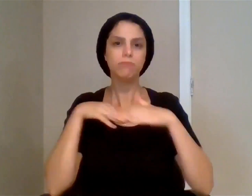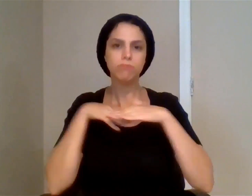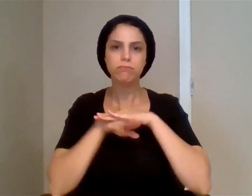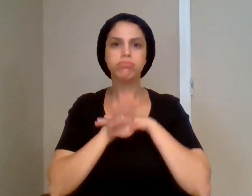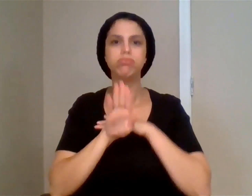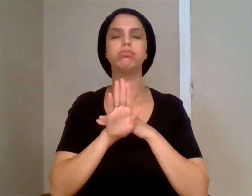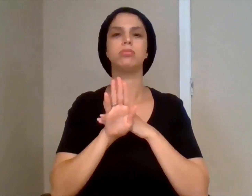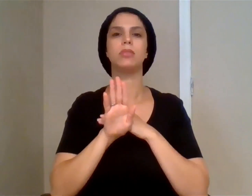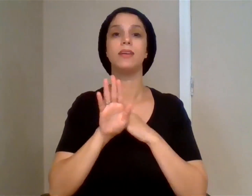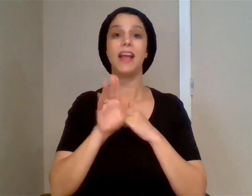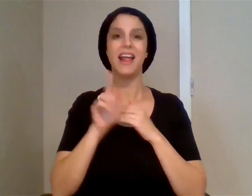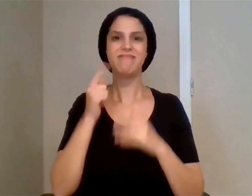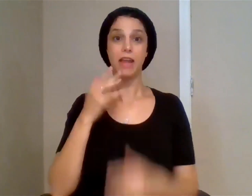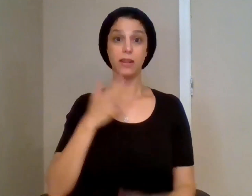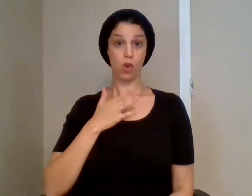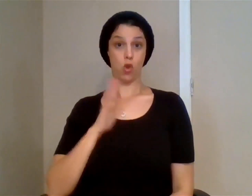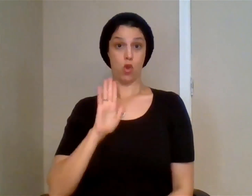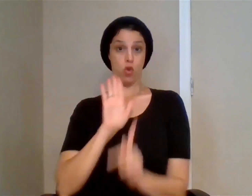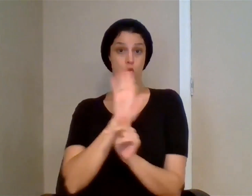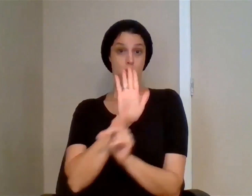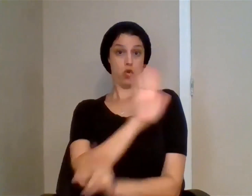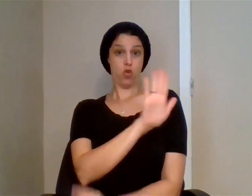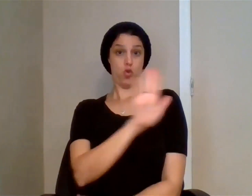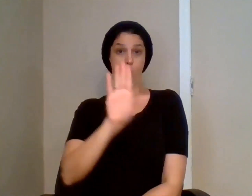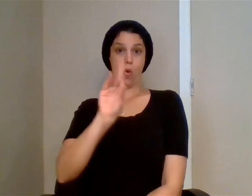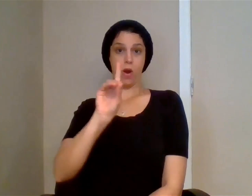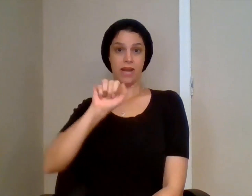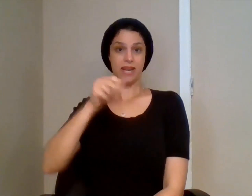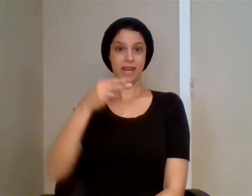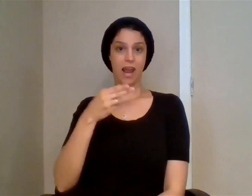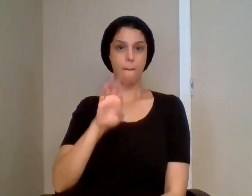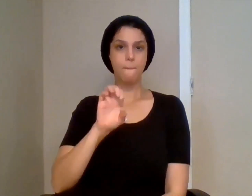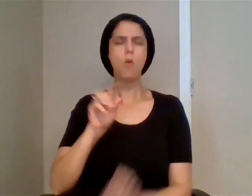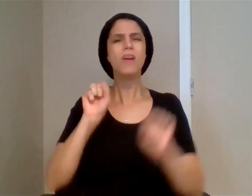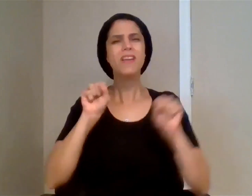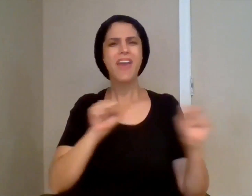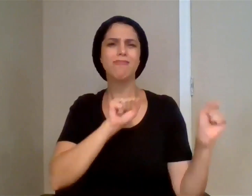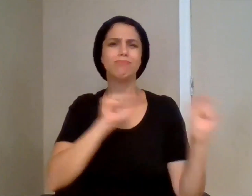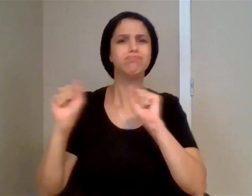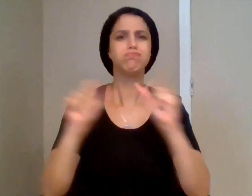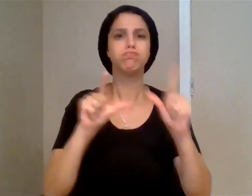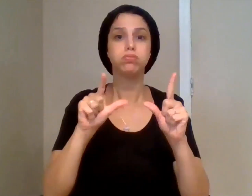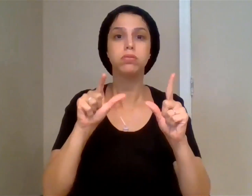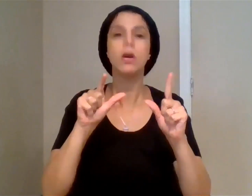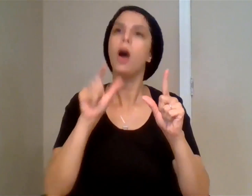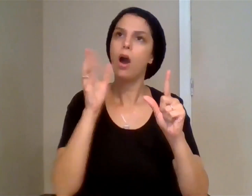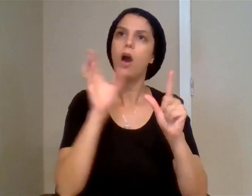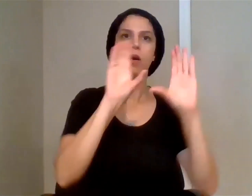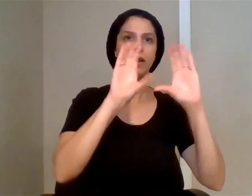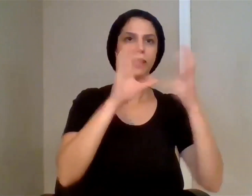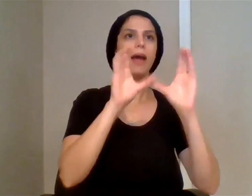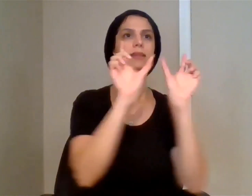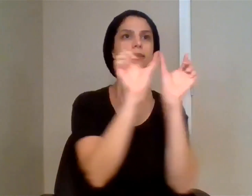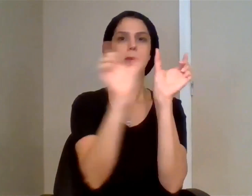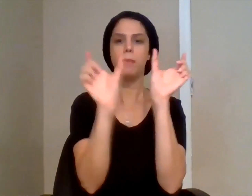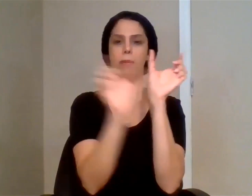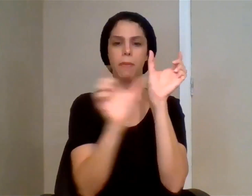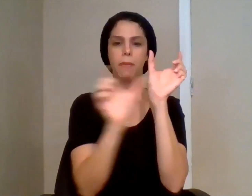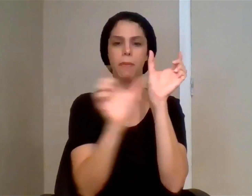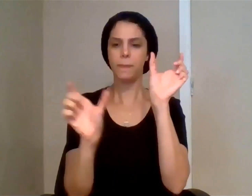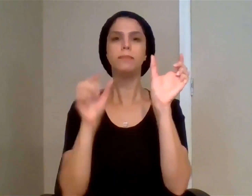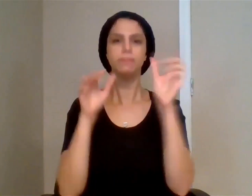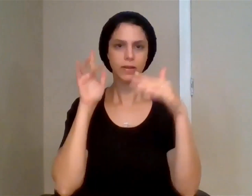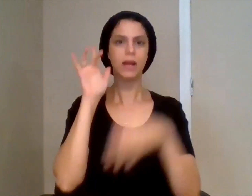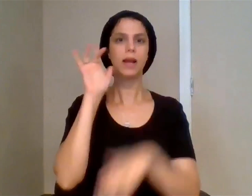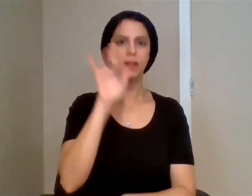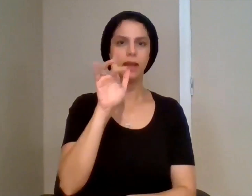your dashboard within the application, where you are shown the thumbnails for all the courses that your child is enrolled